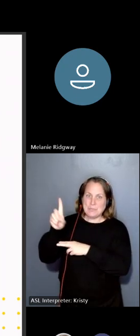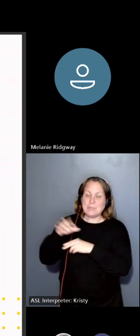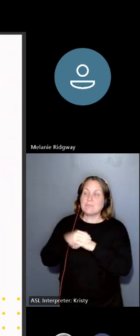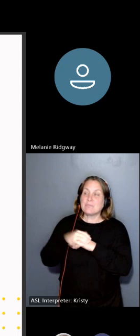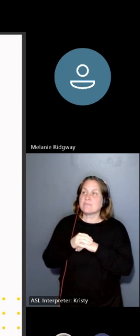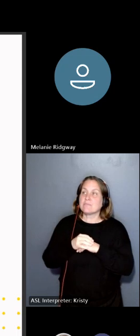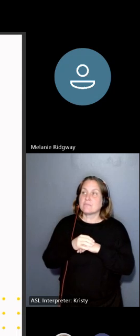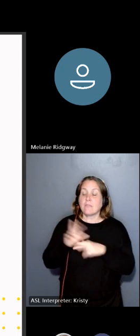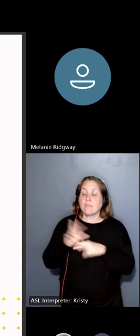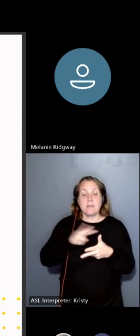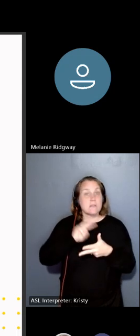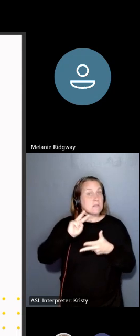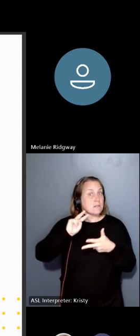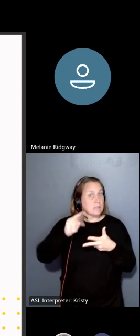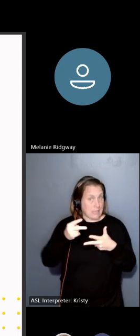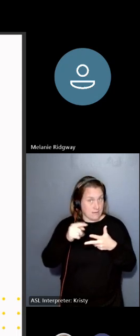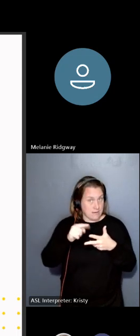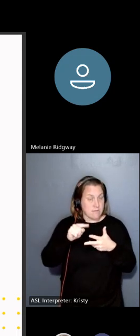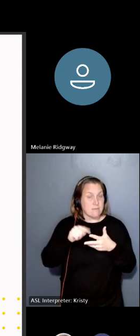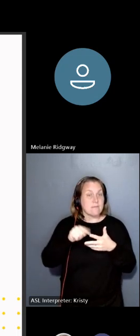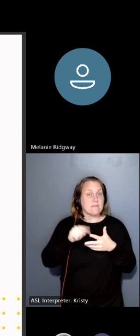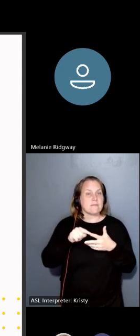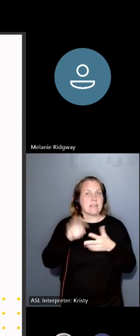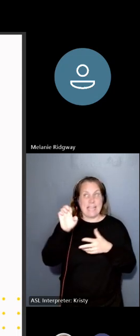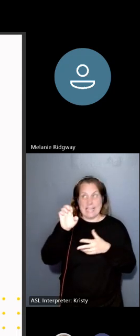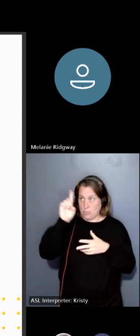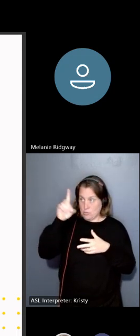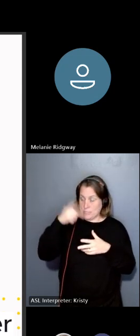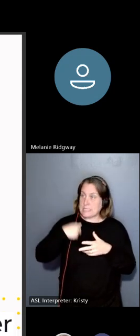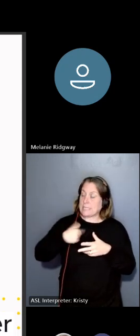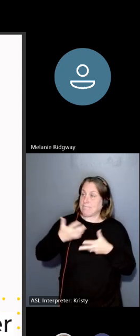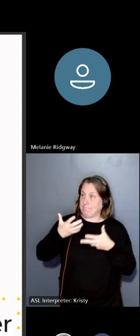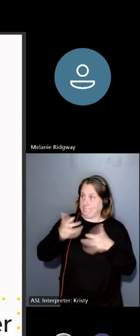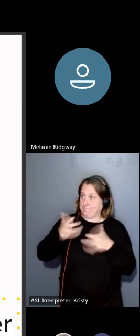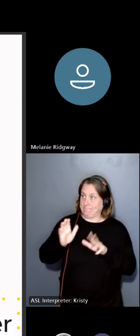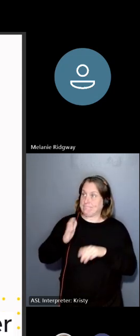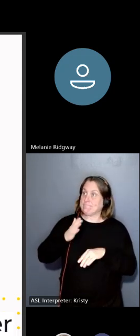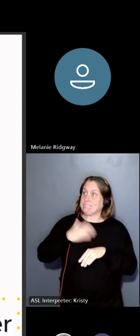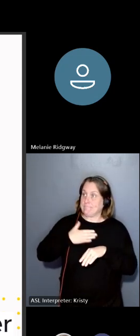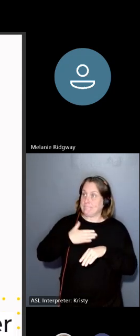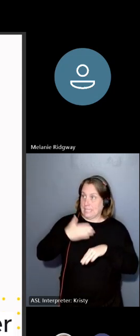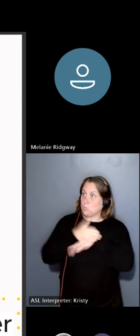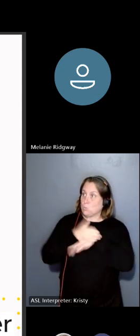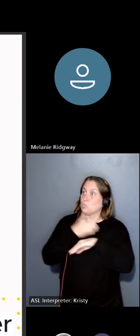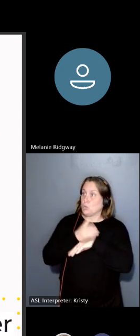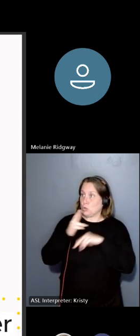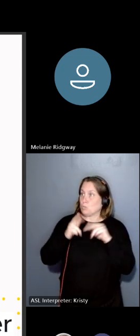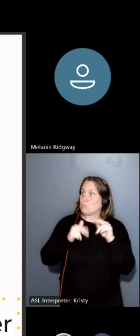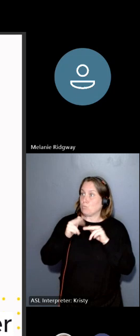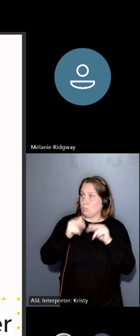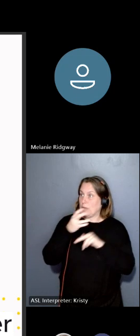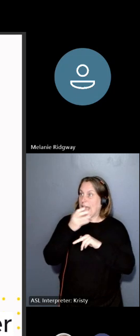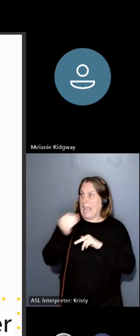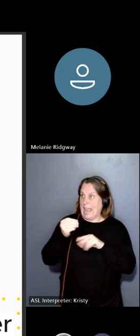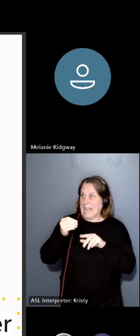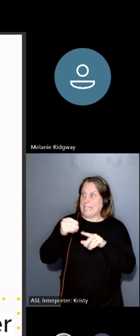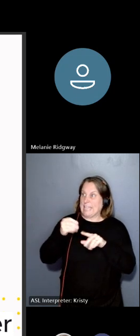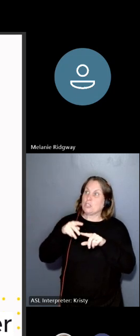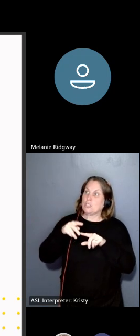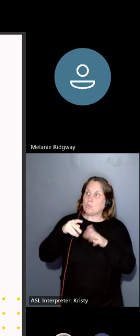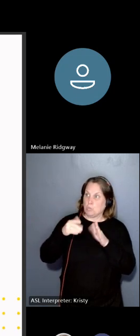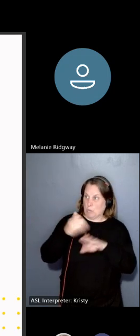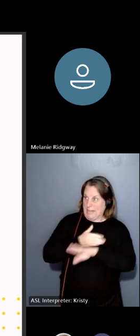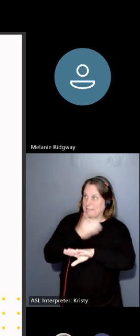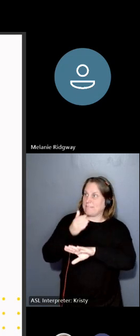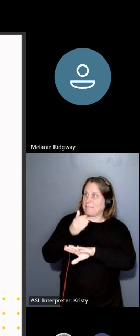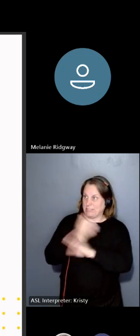education. I'm completing my carpentry and renovation technician diploma at Humber.